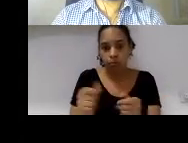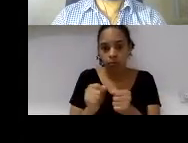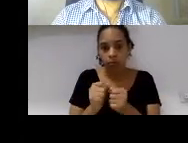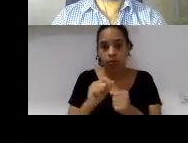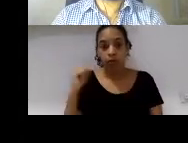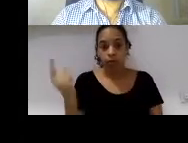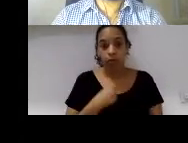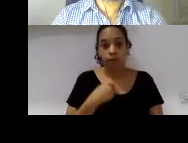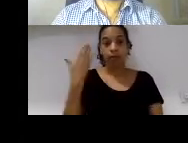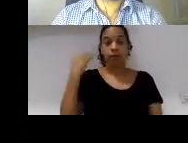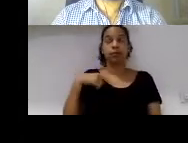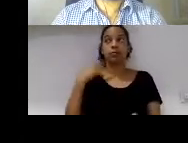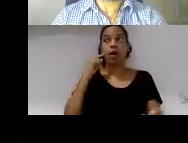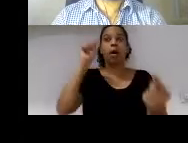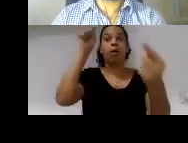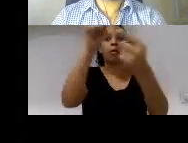past history.